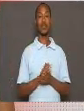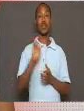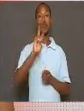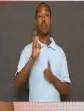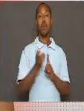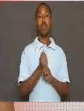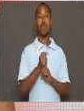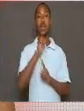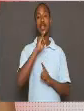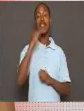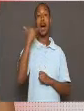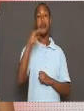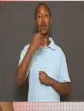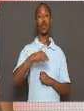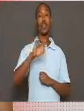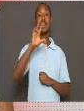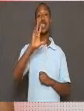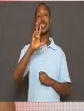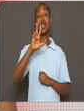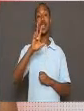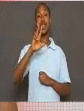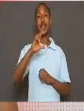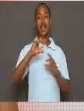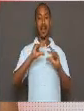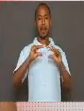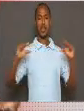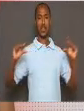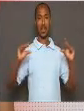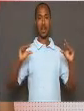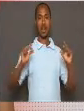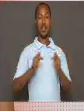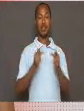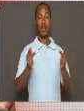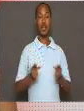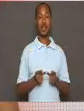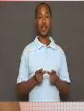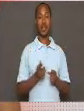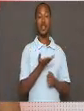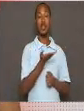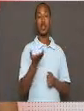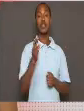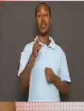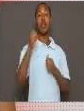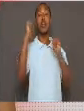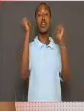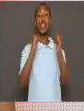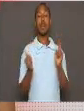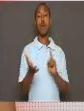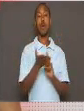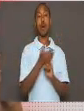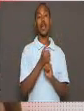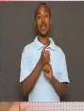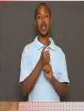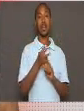Volume is the amount of three-dimensional space a substance or shape